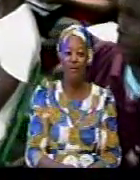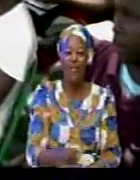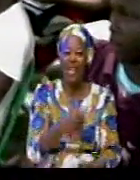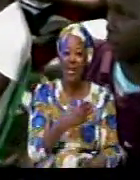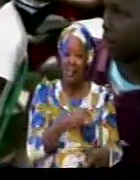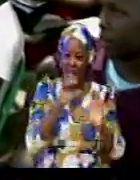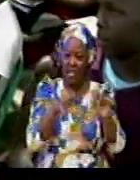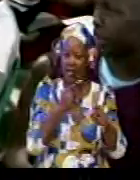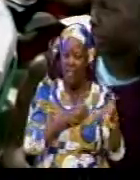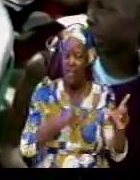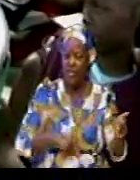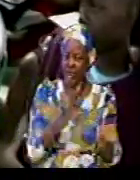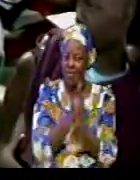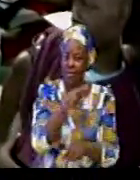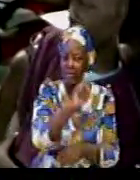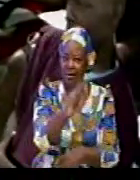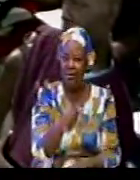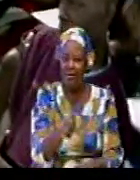Jesus' name.